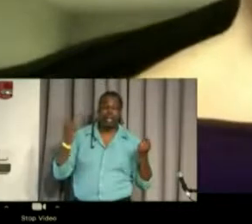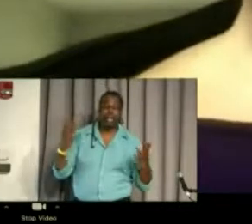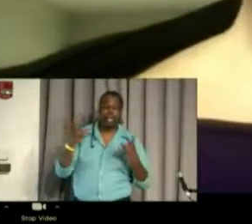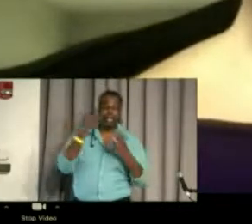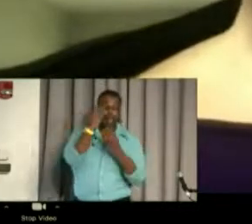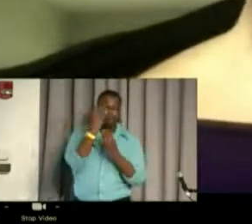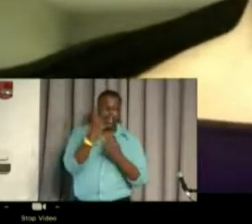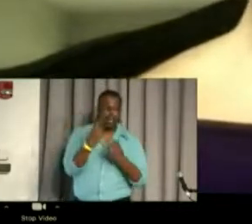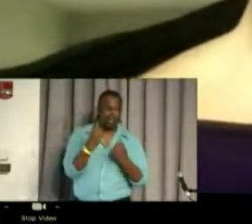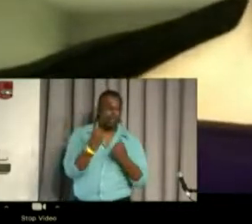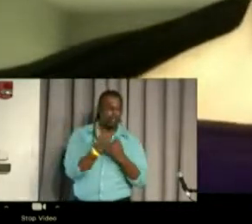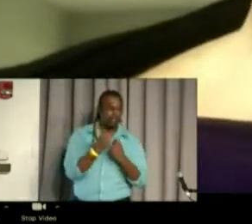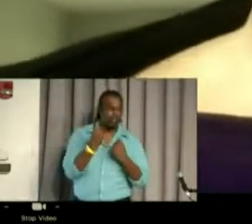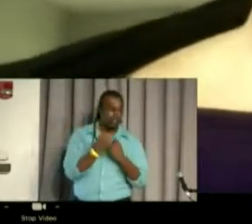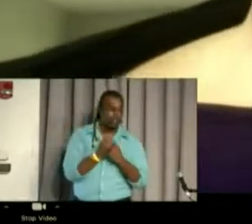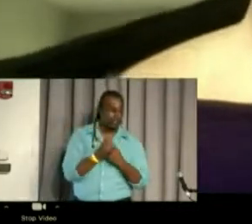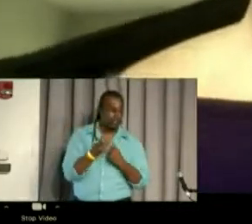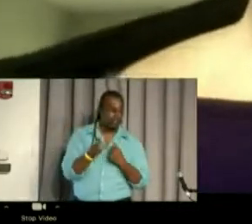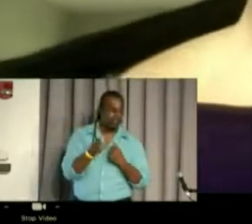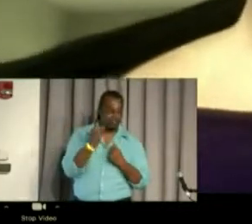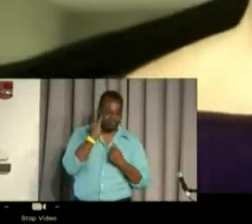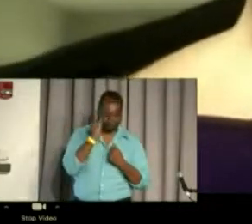that supports the